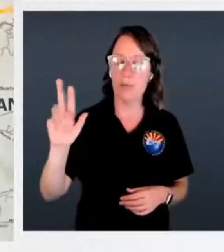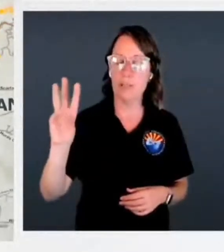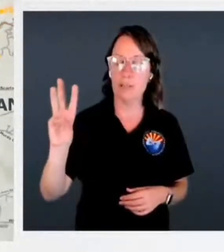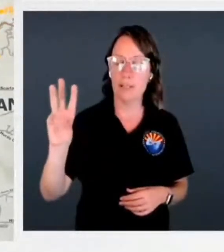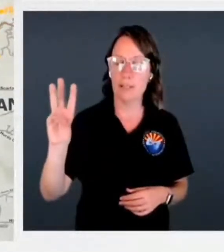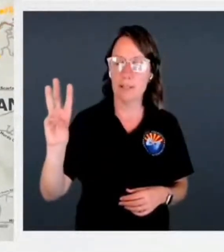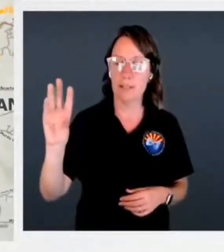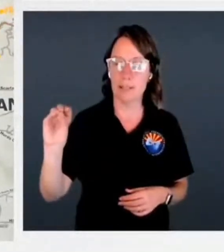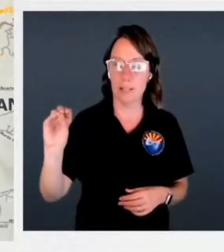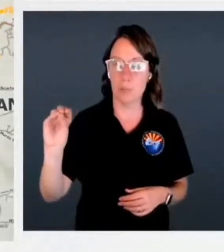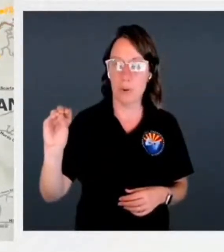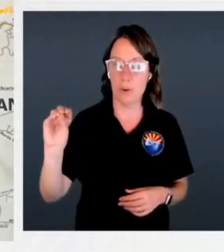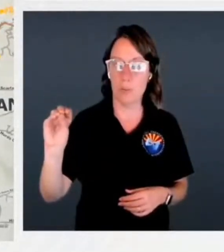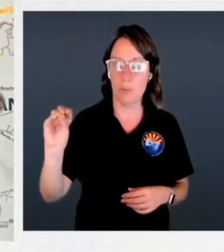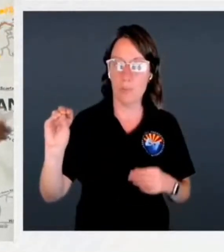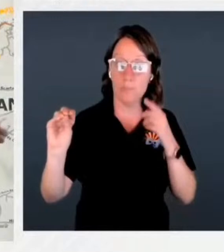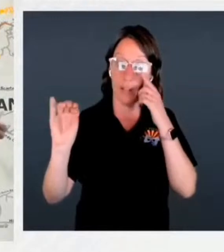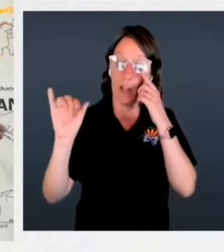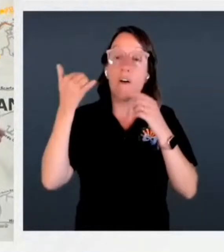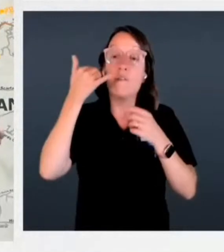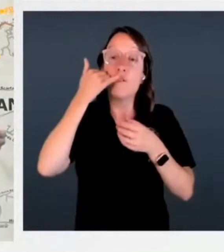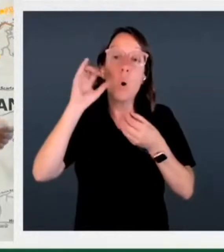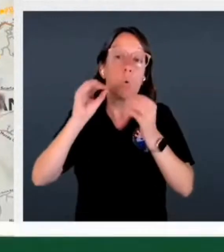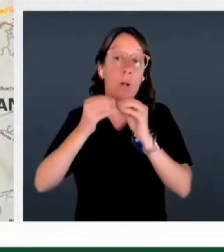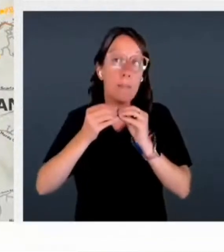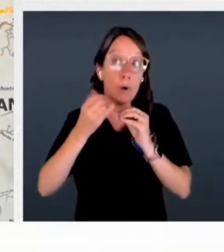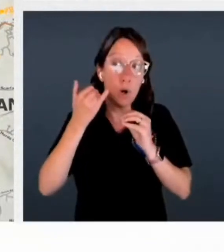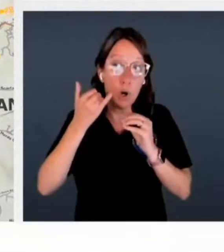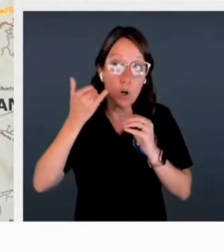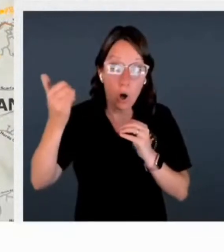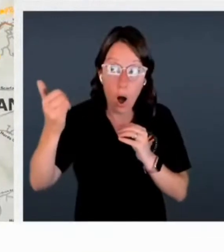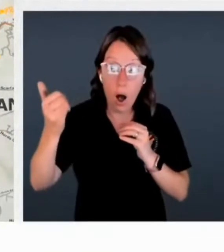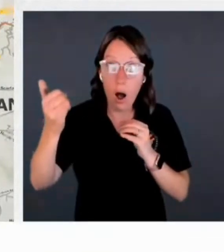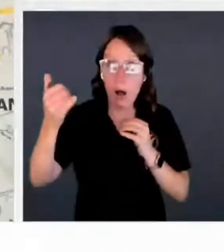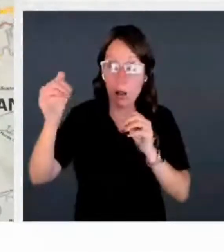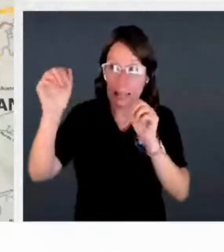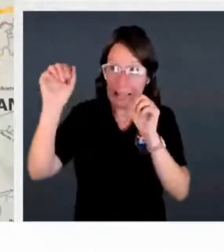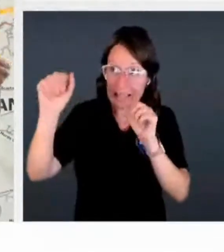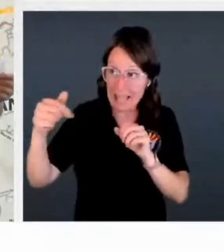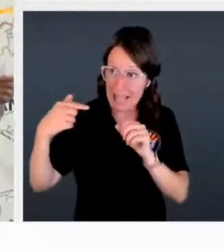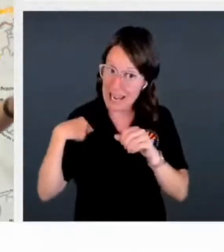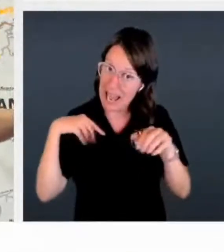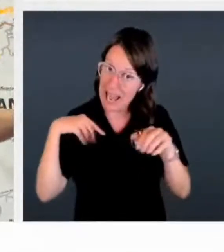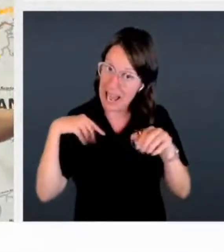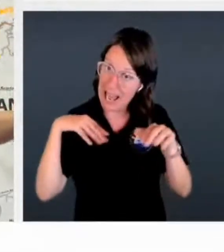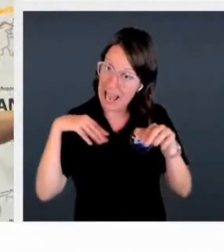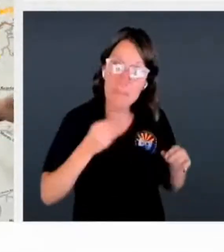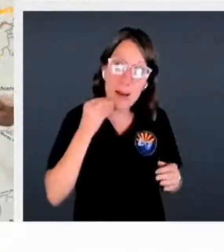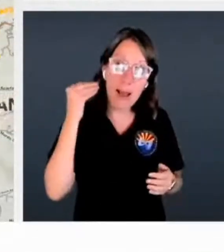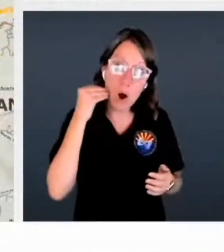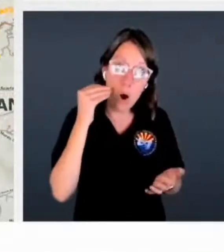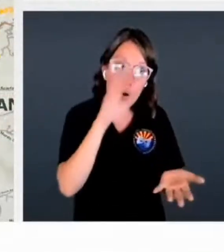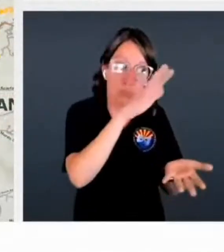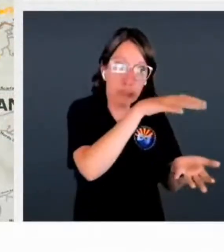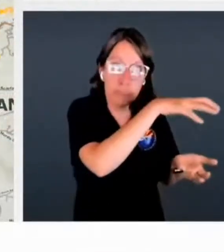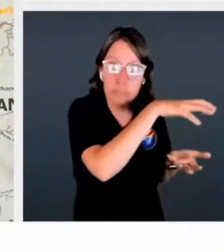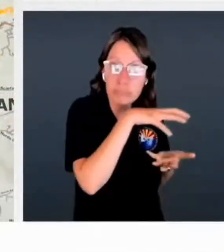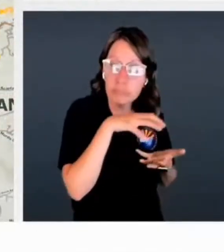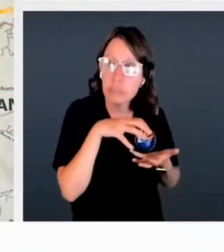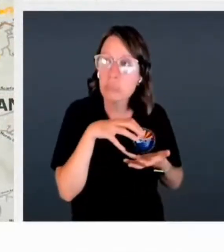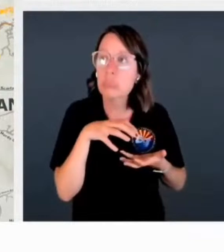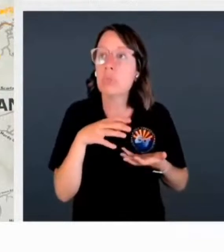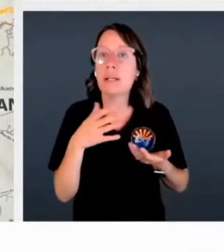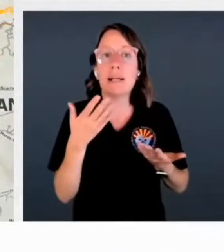And again, that number is to be called so that we can make arrangements to hopefully get you to an appropriate traffic control